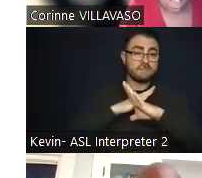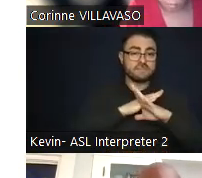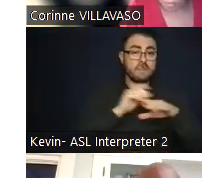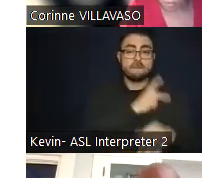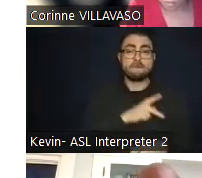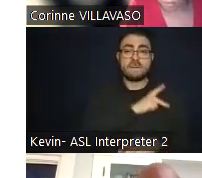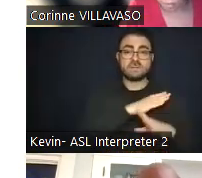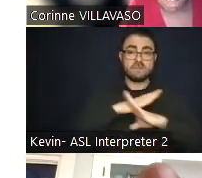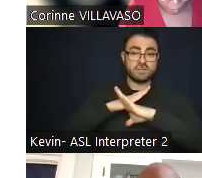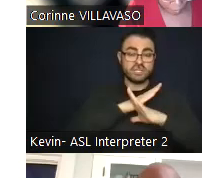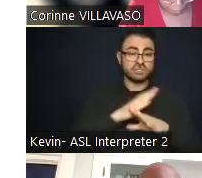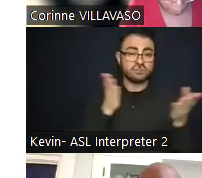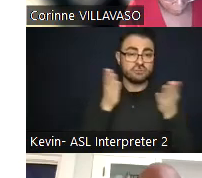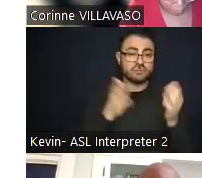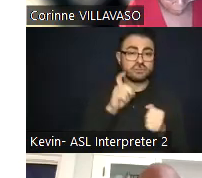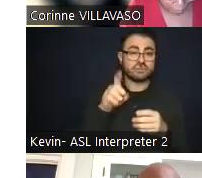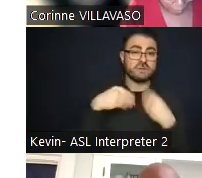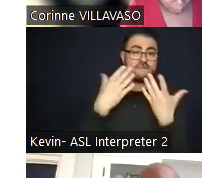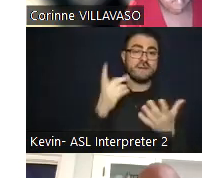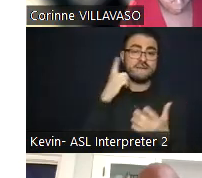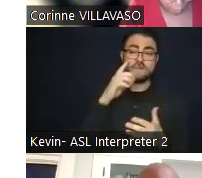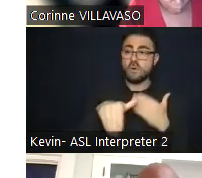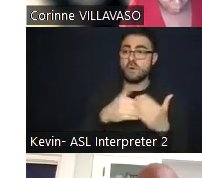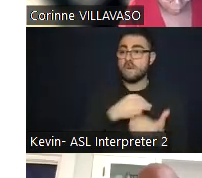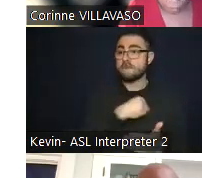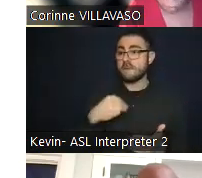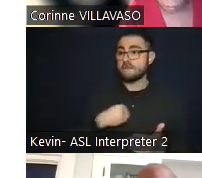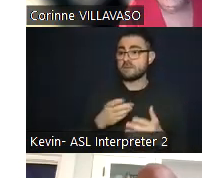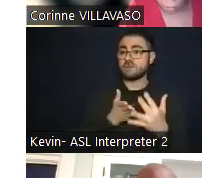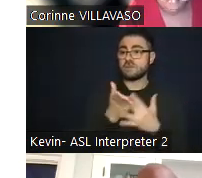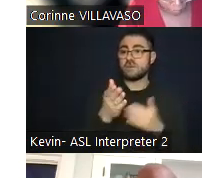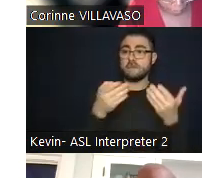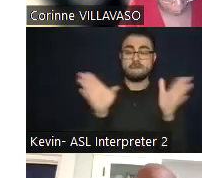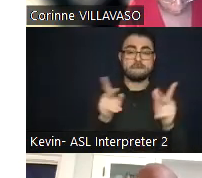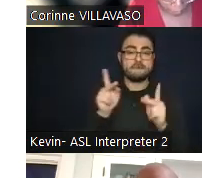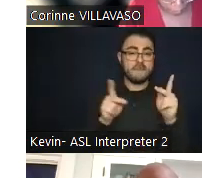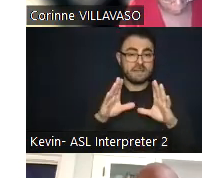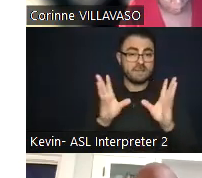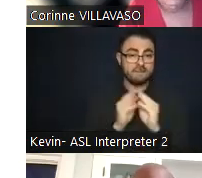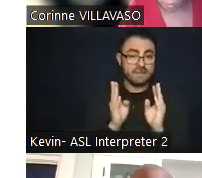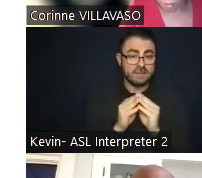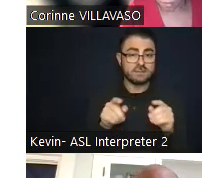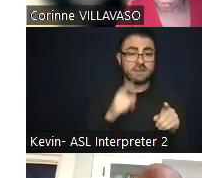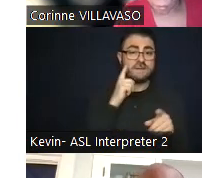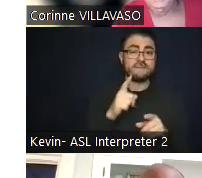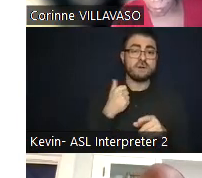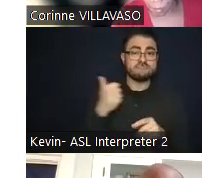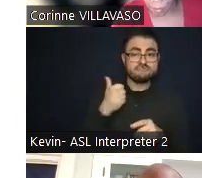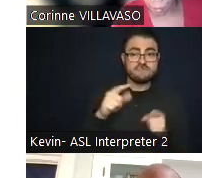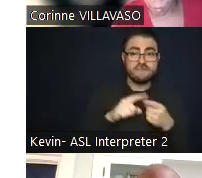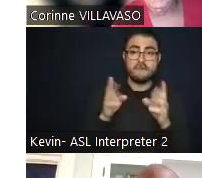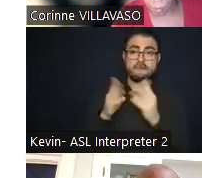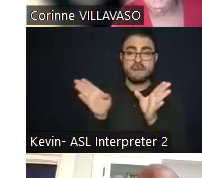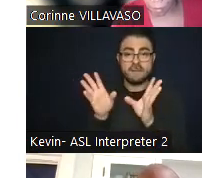all board members during all public meetings, travel to and from meetings and personal property and or residence